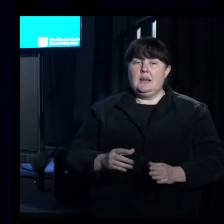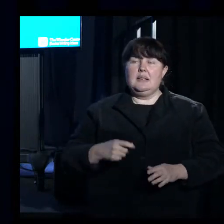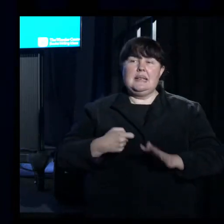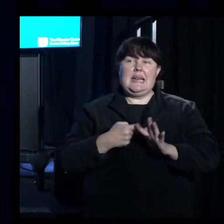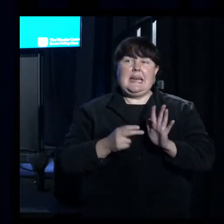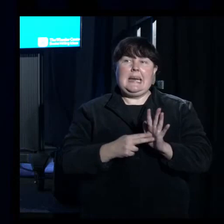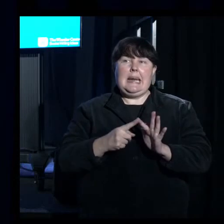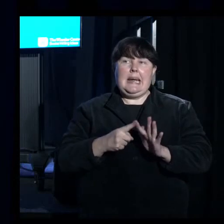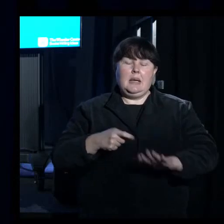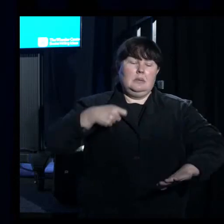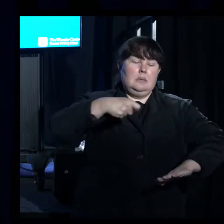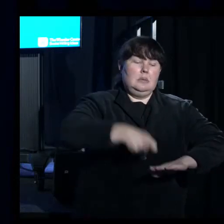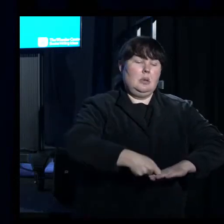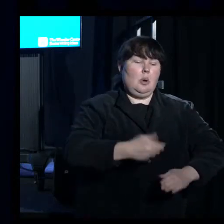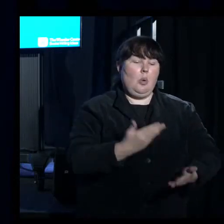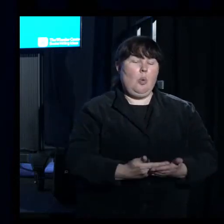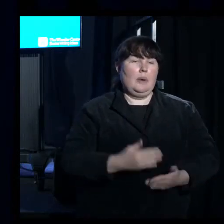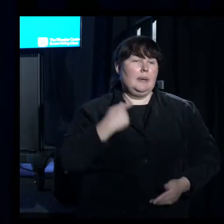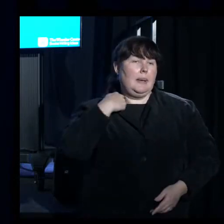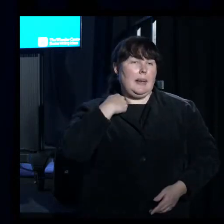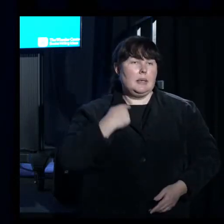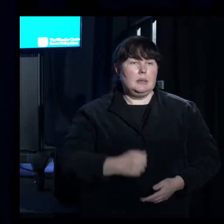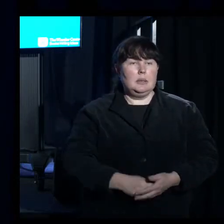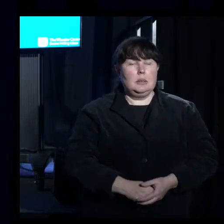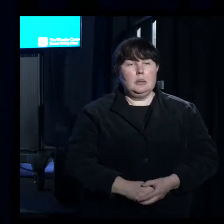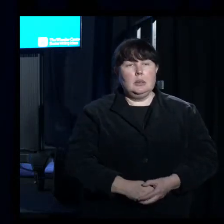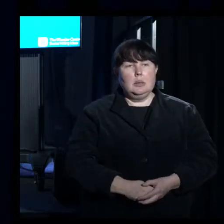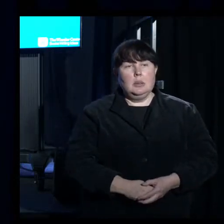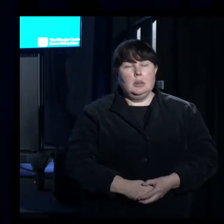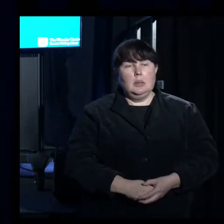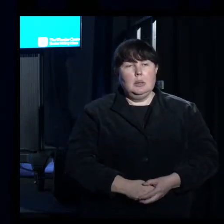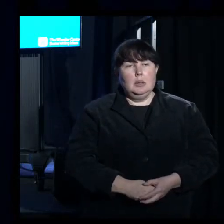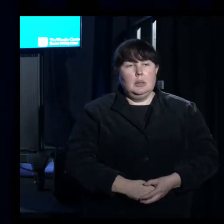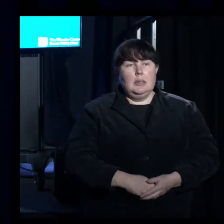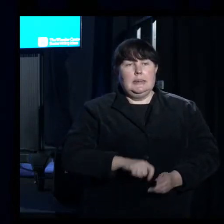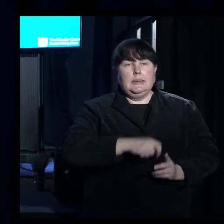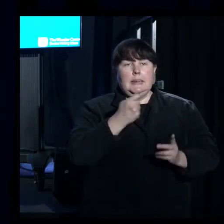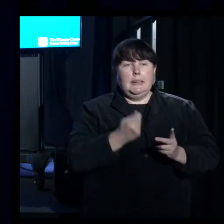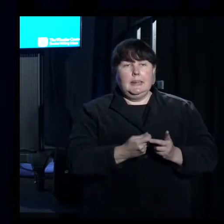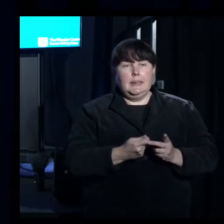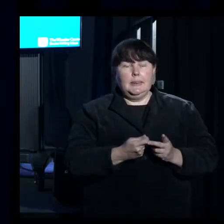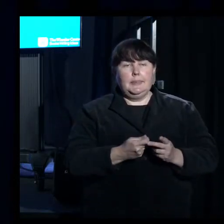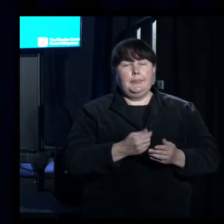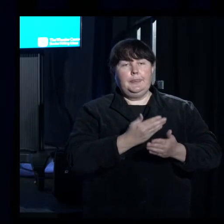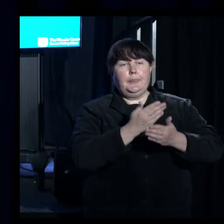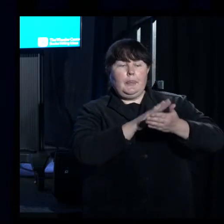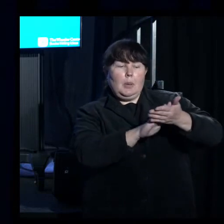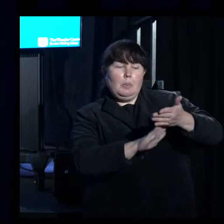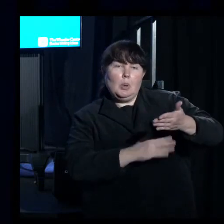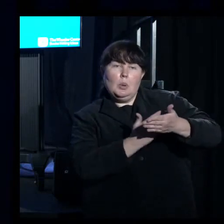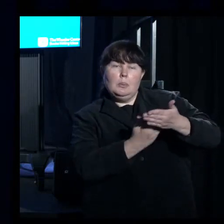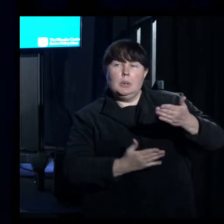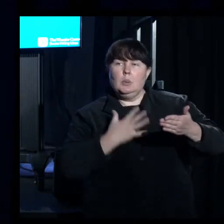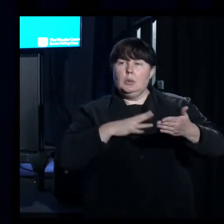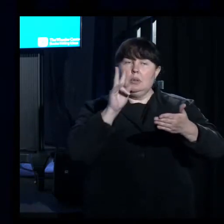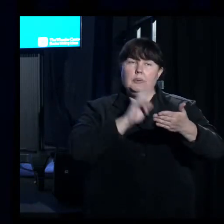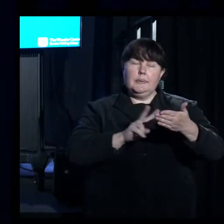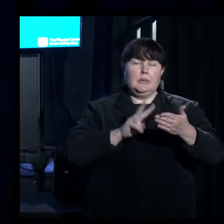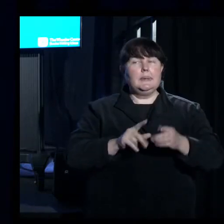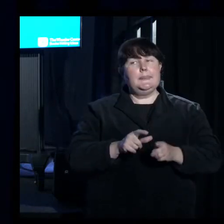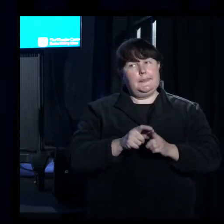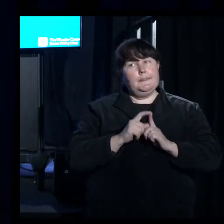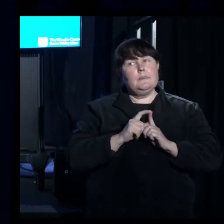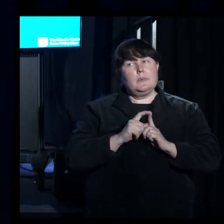The next poem I'm going to read is slightly difficult. It's tricky. I wrote a work